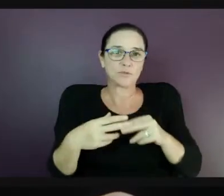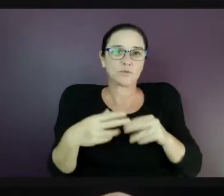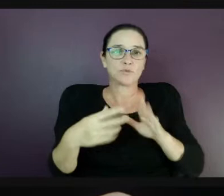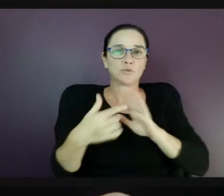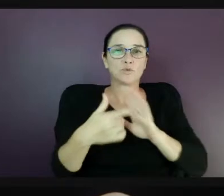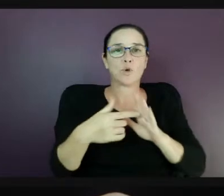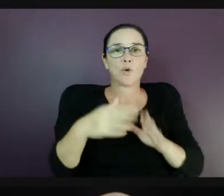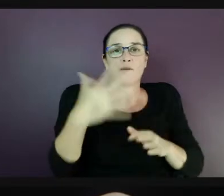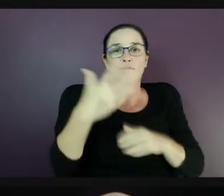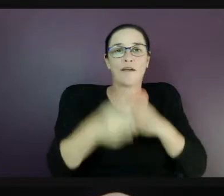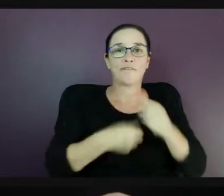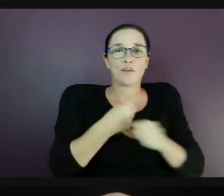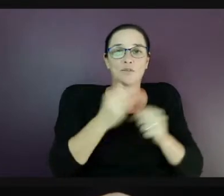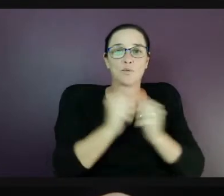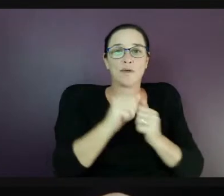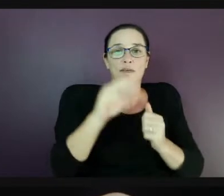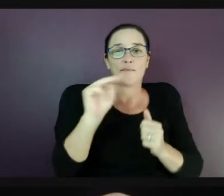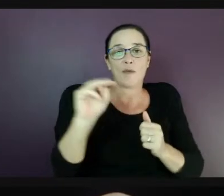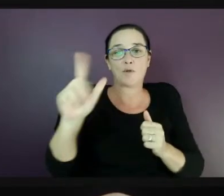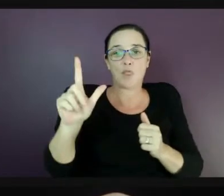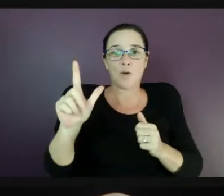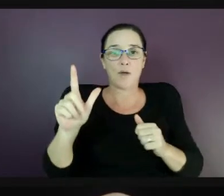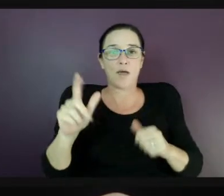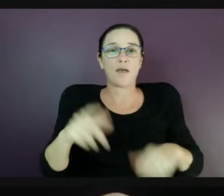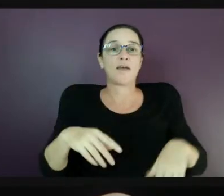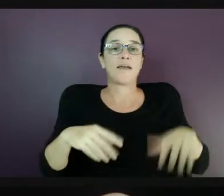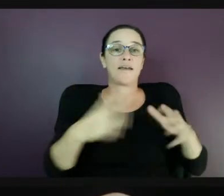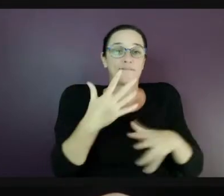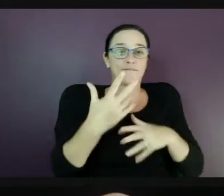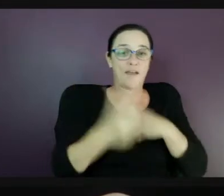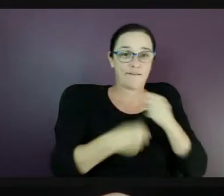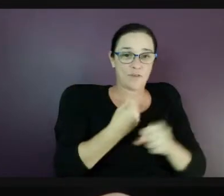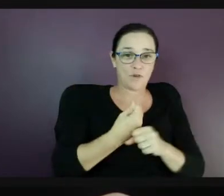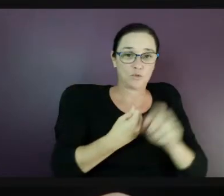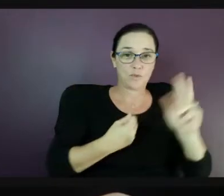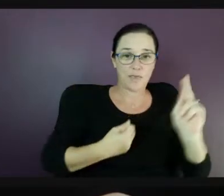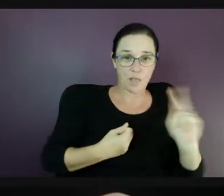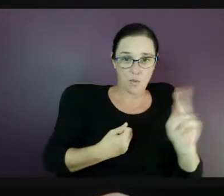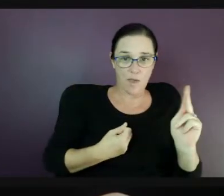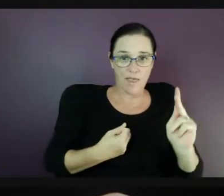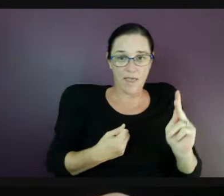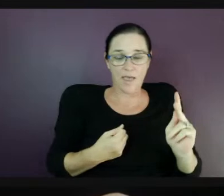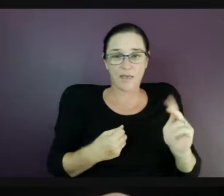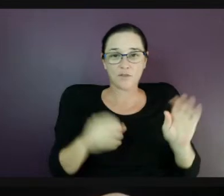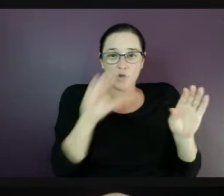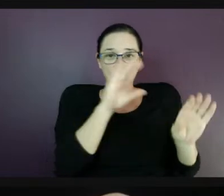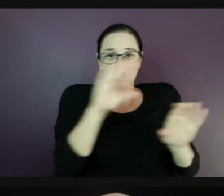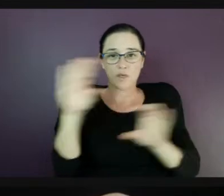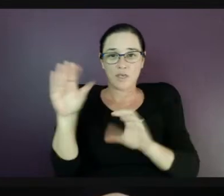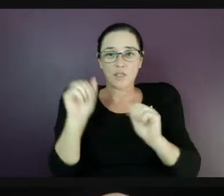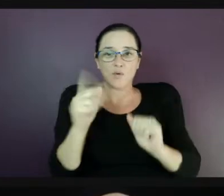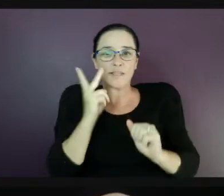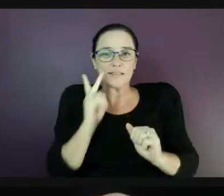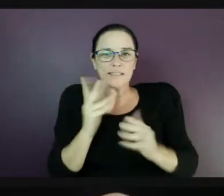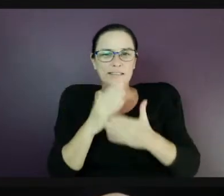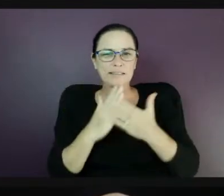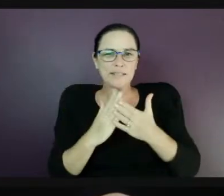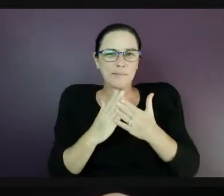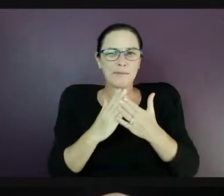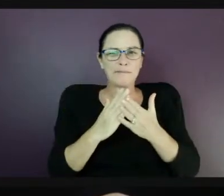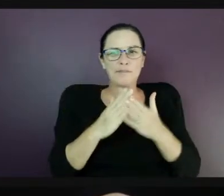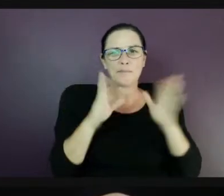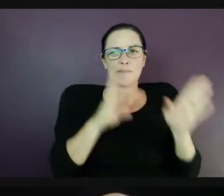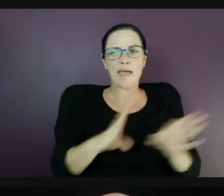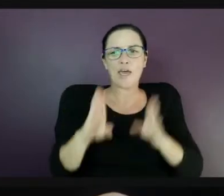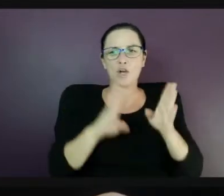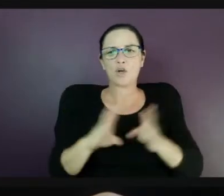Mauna Loa and 5 years of Kilauea side by side. And you can see some patterns there. One thing that's maybe the